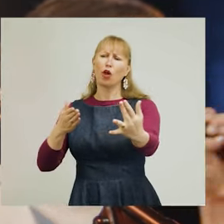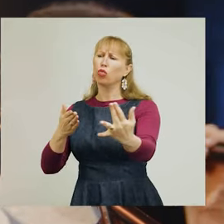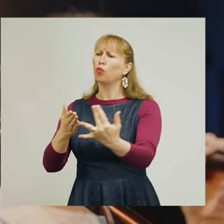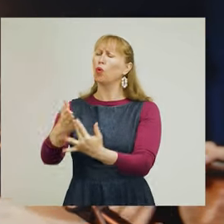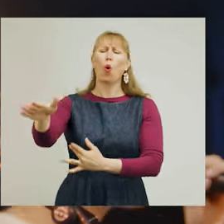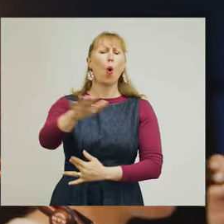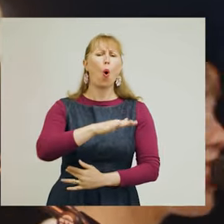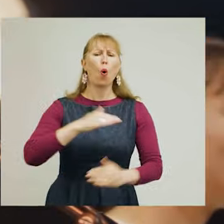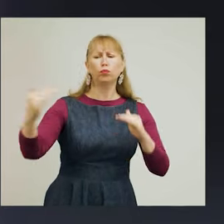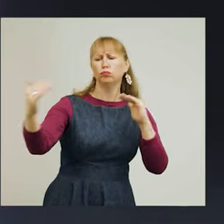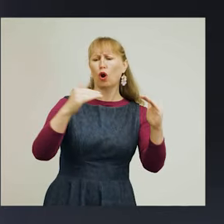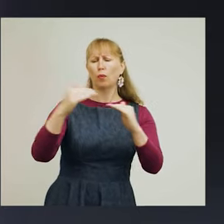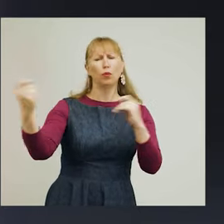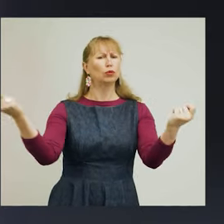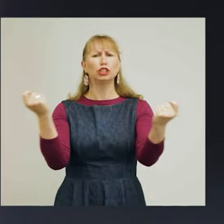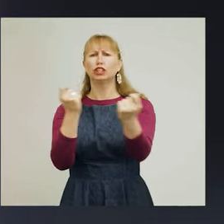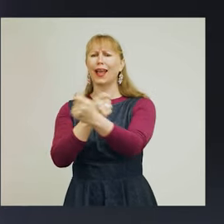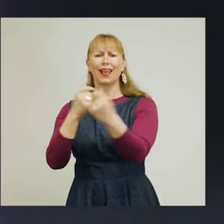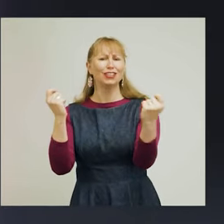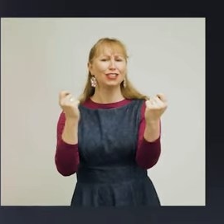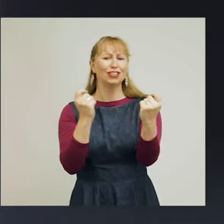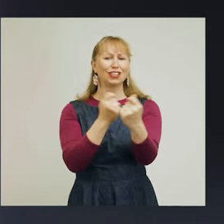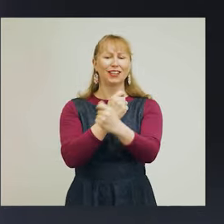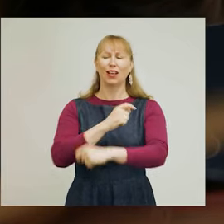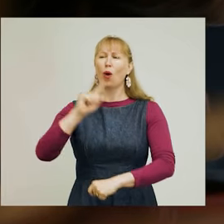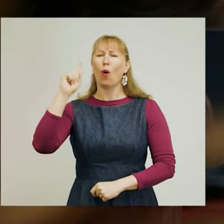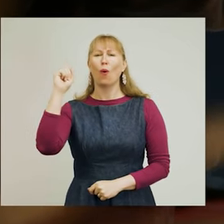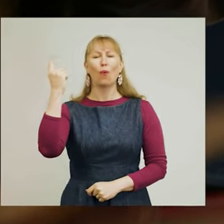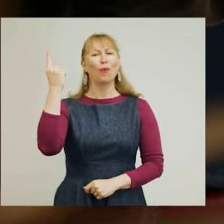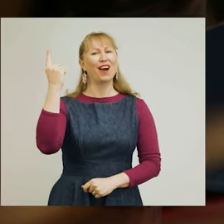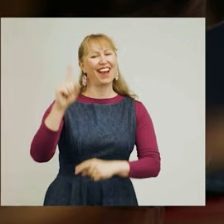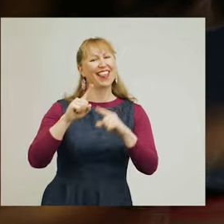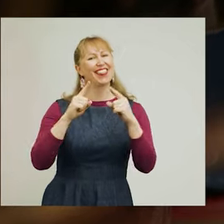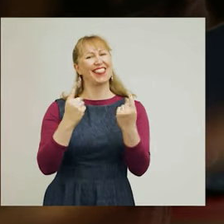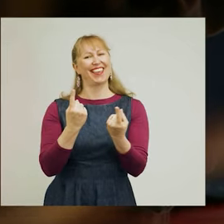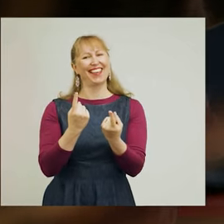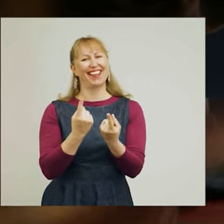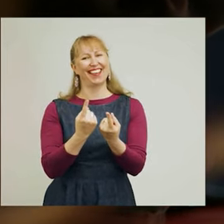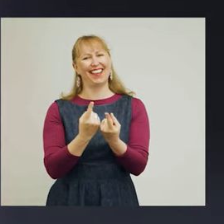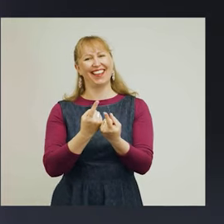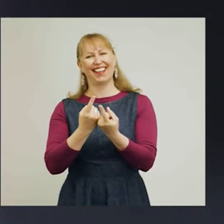Constant in the trial and the shame. This one.